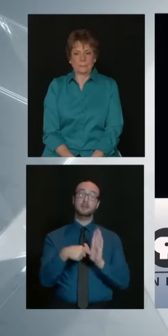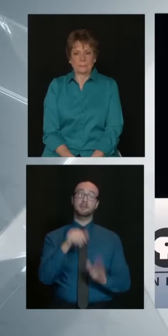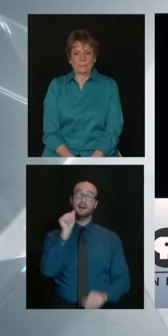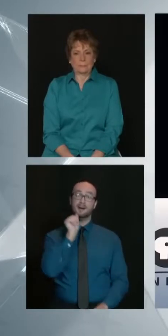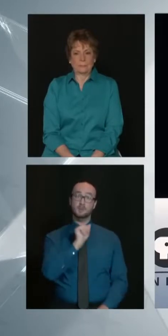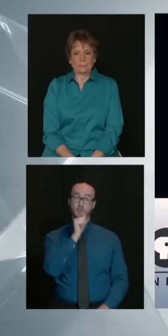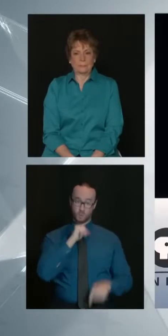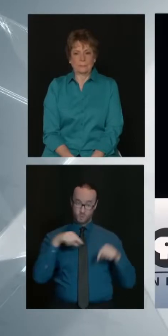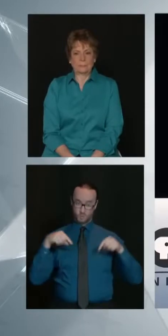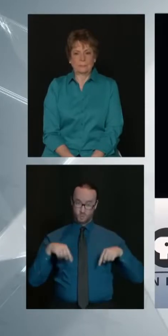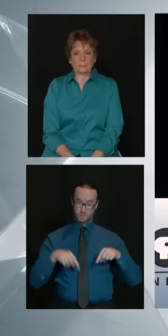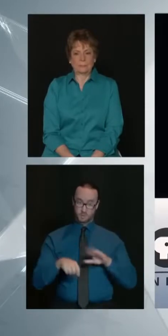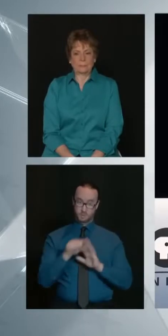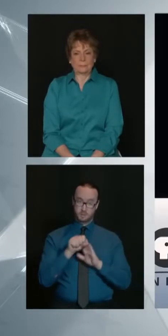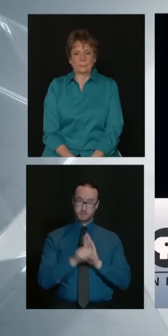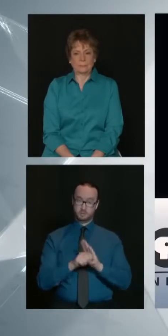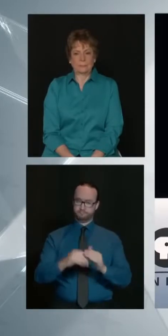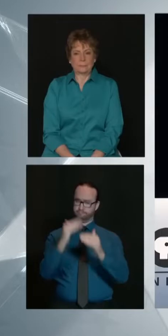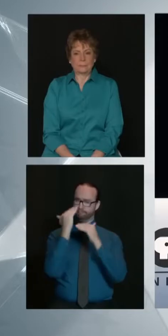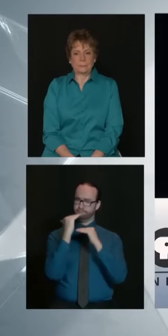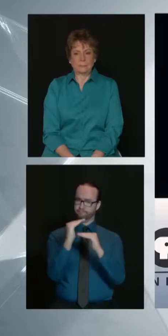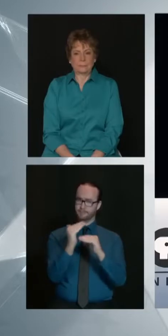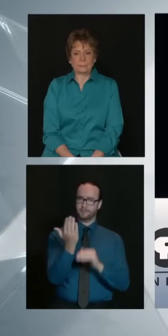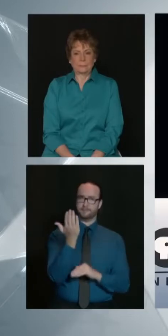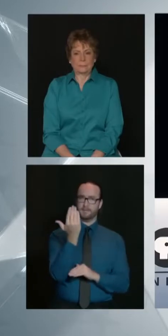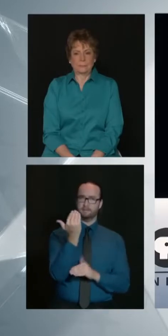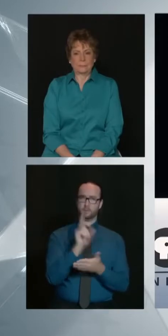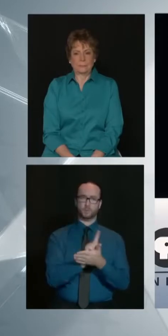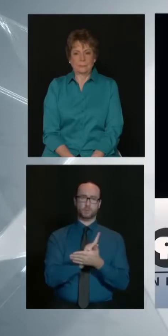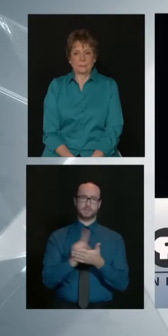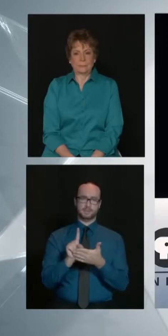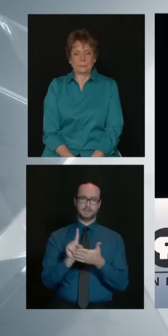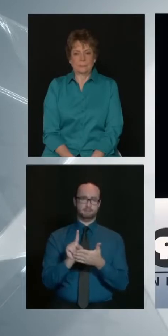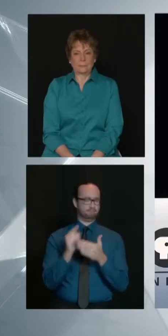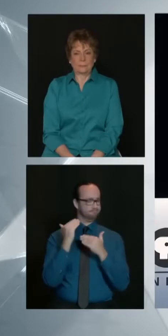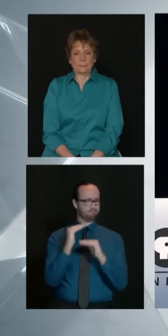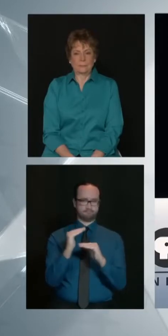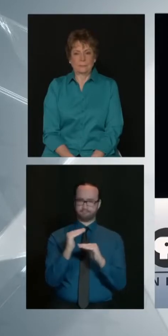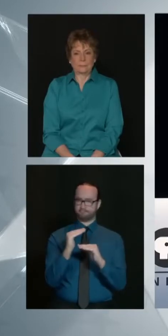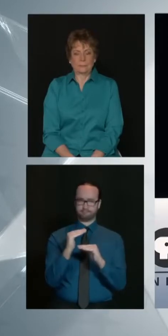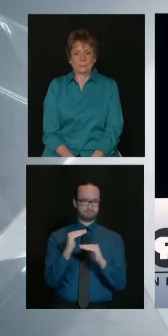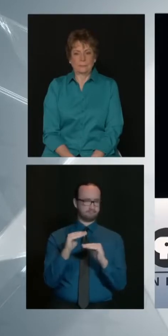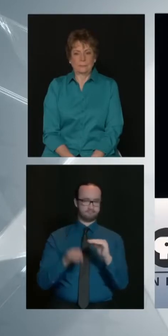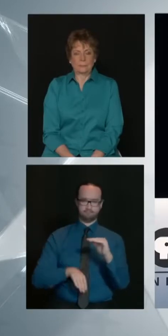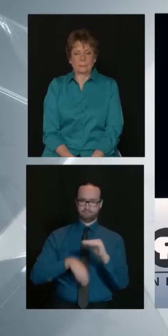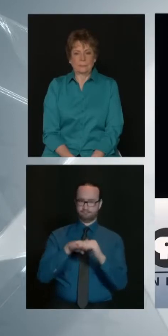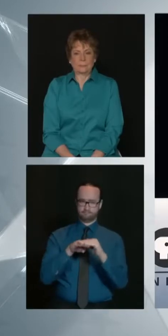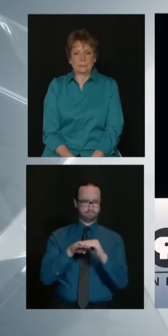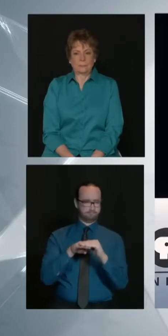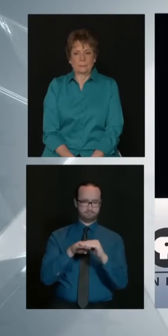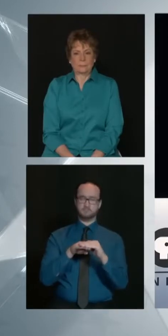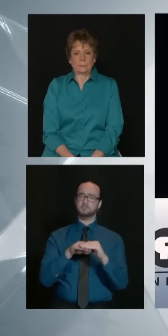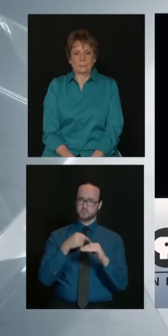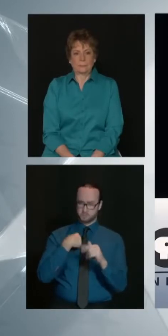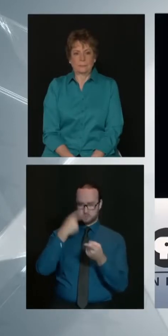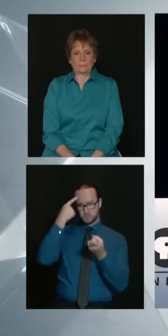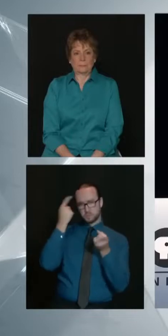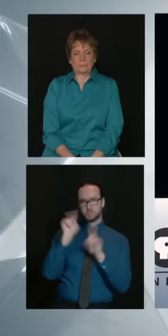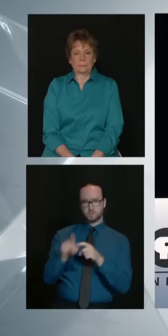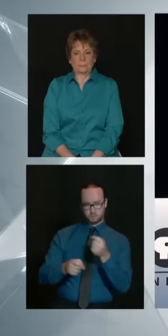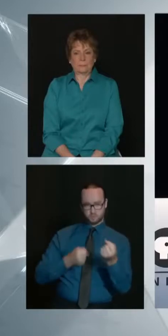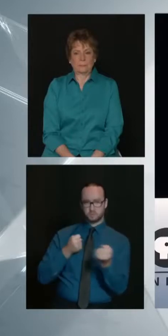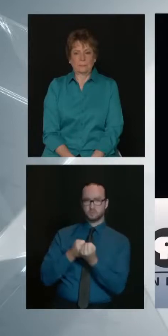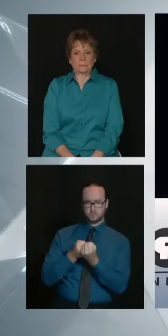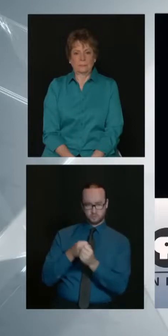weeks. I support that law. That's where Arizonans find a reasonable place to draw the line. I support limits at the federal level too.